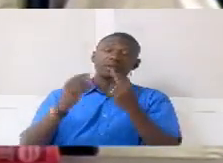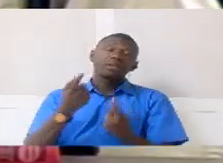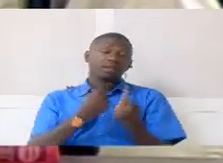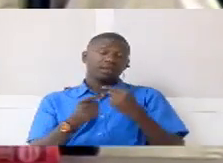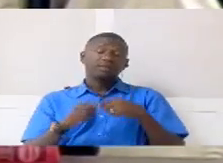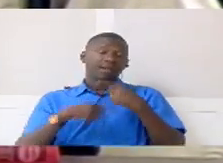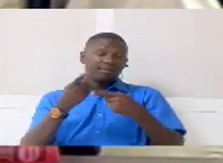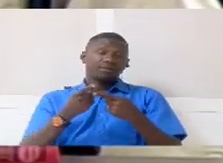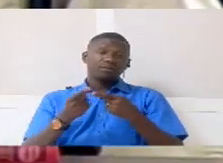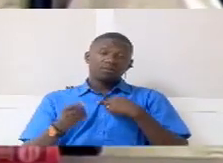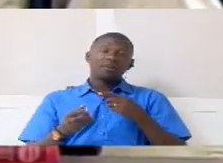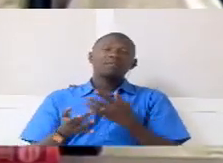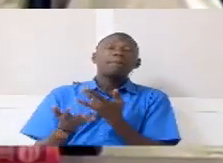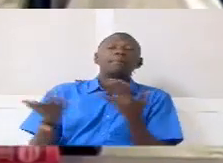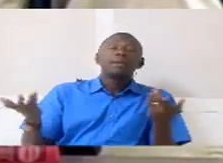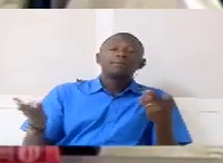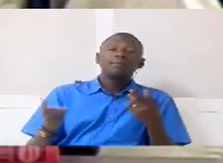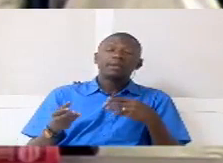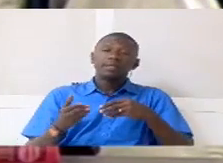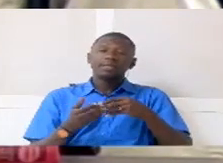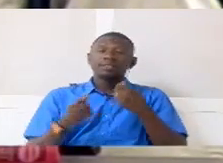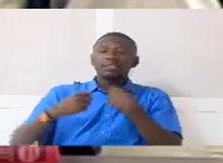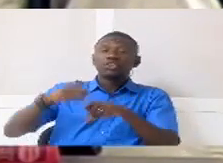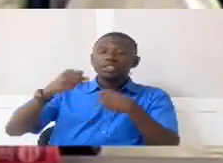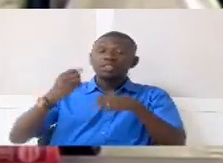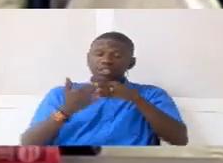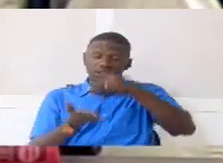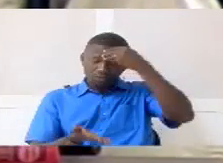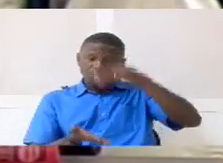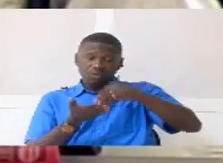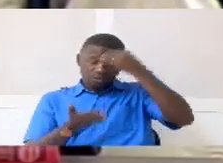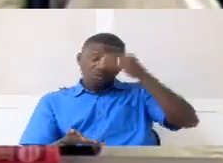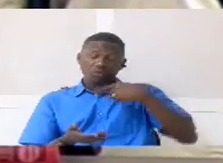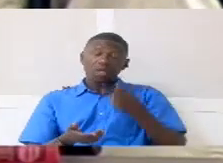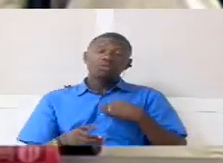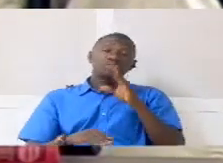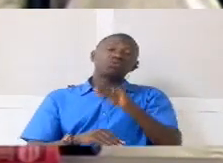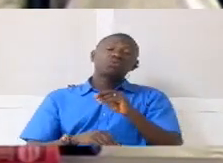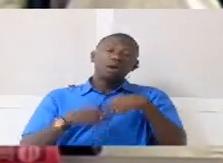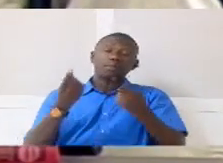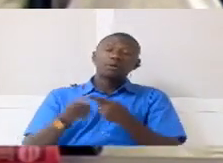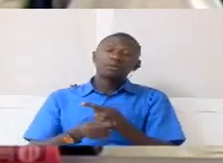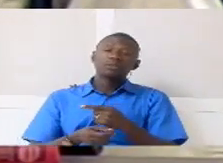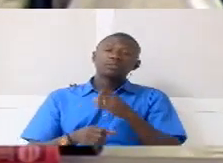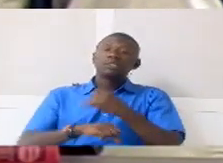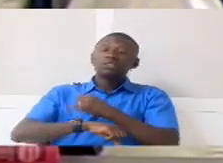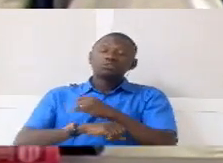but after that we had several courses which had to do with issues regarding bordering